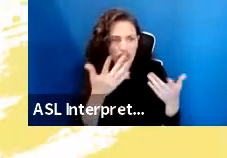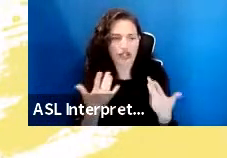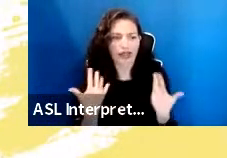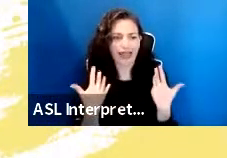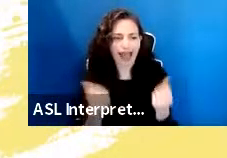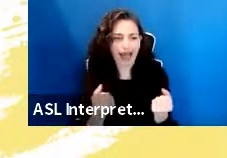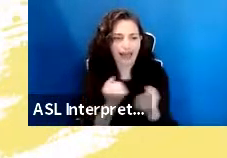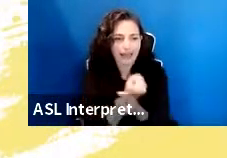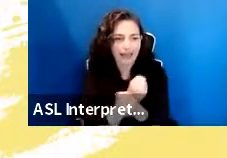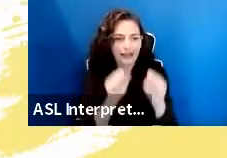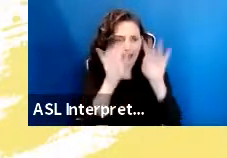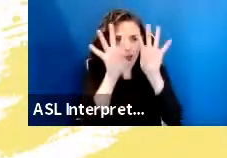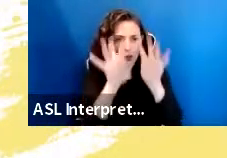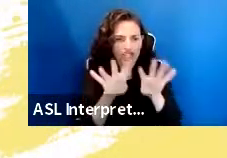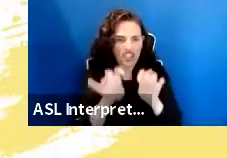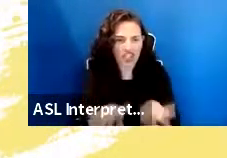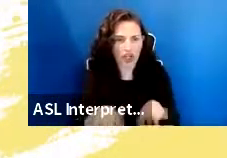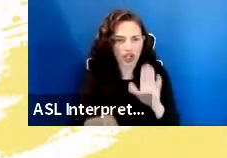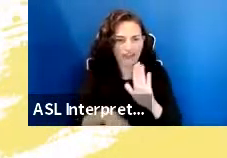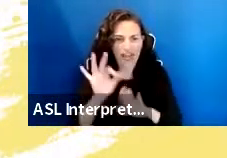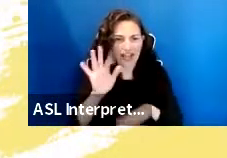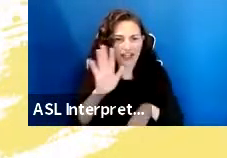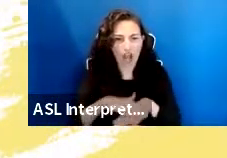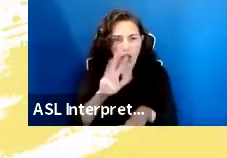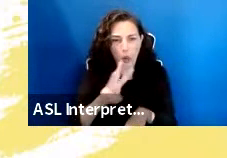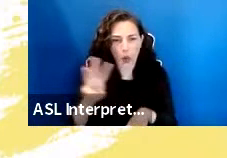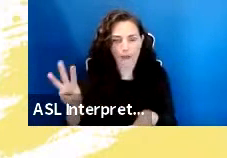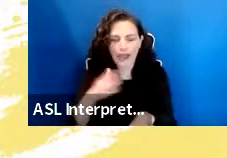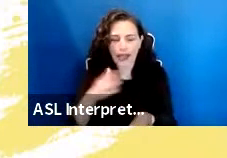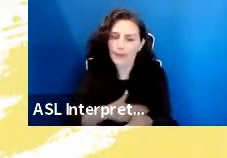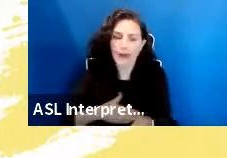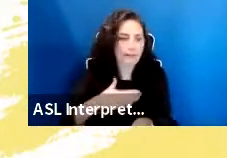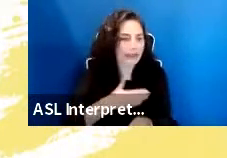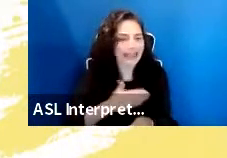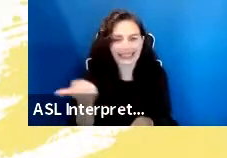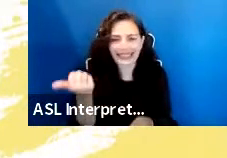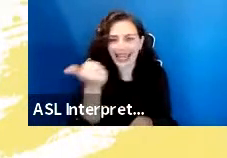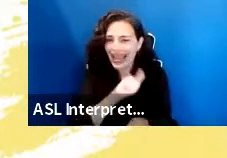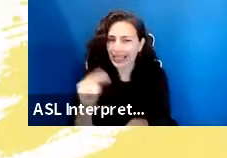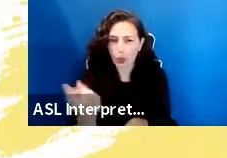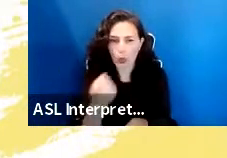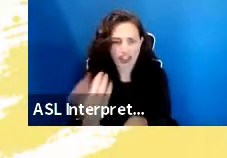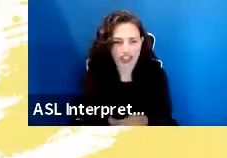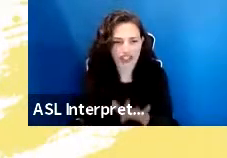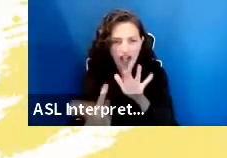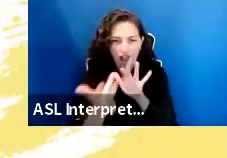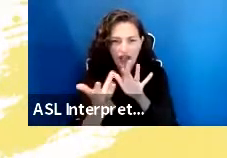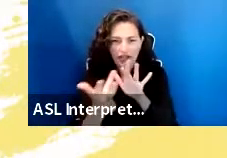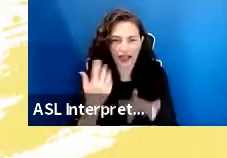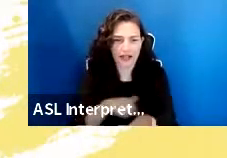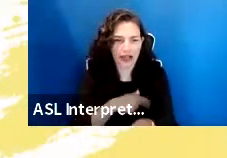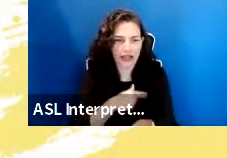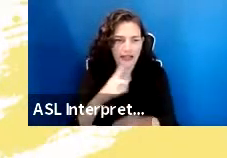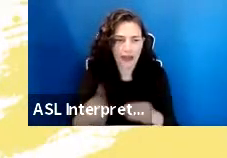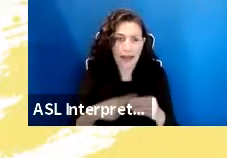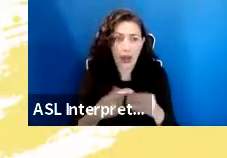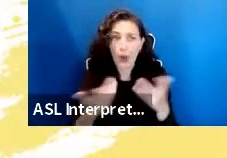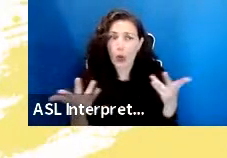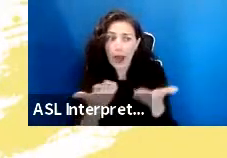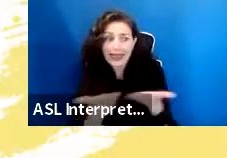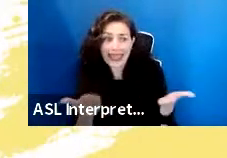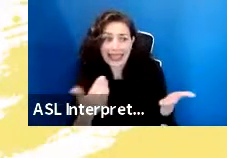on our website, but please don't hesitate to call us if you have any questions about the kinds of things that you need to